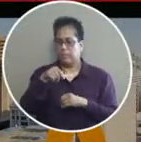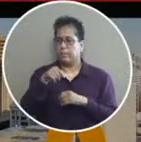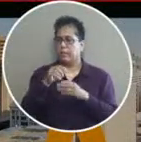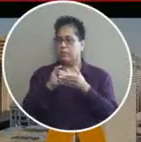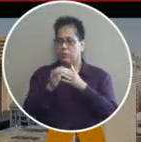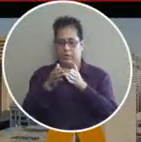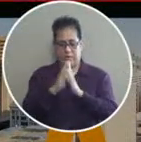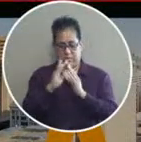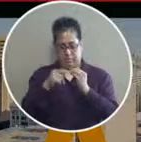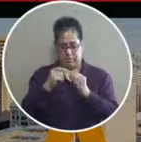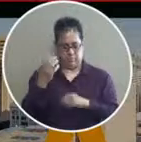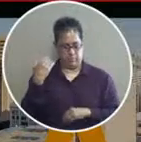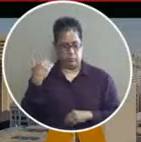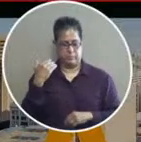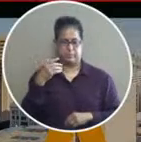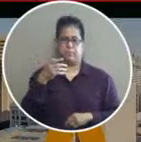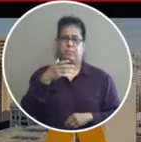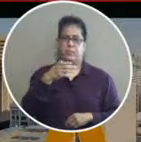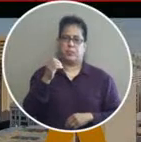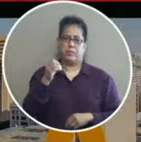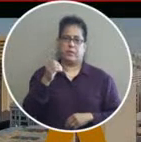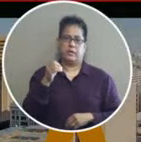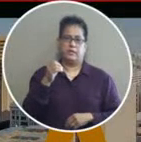were asking about earlier.